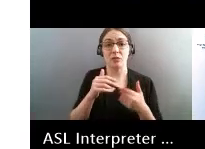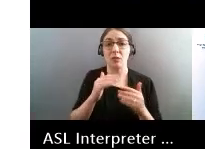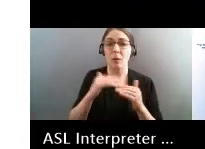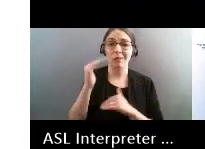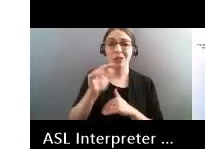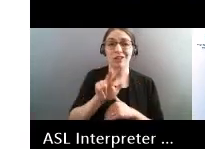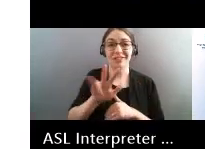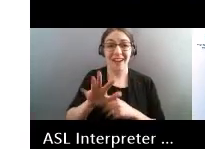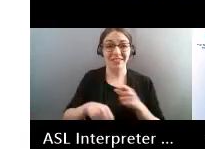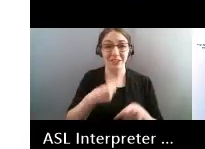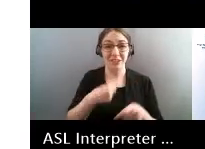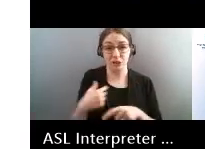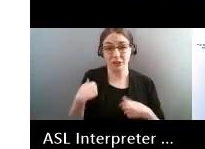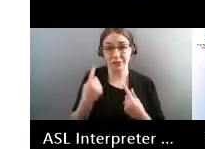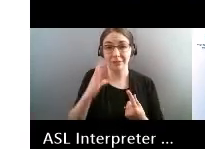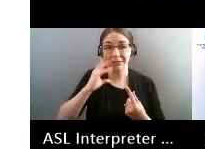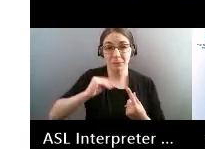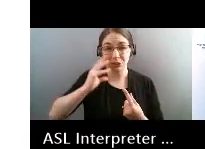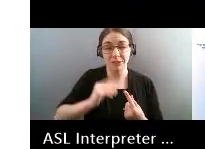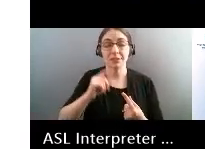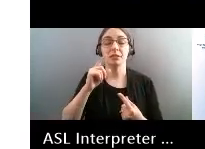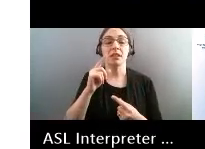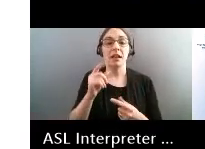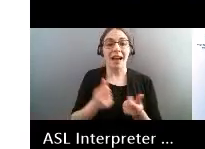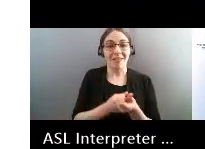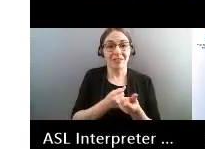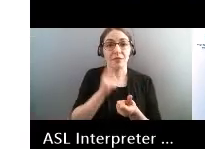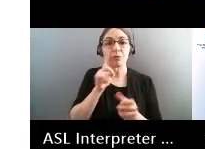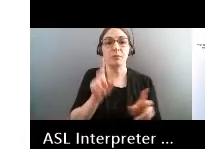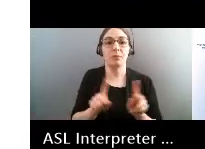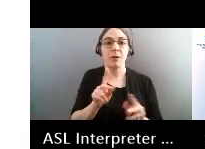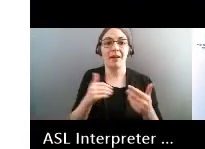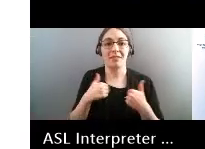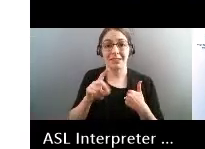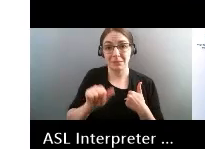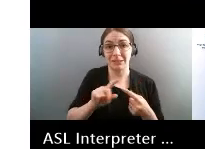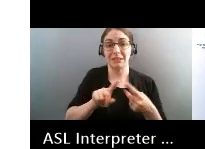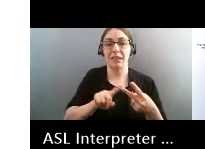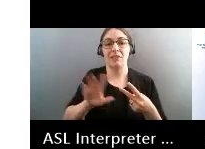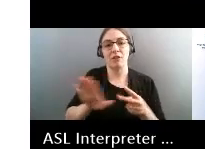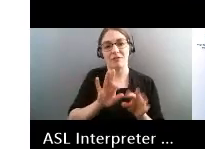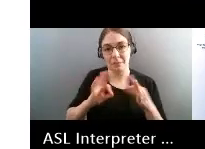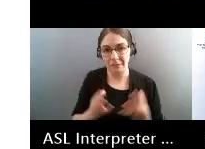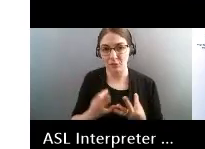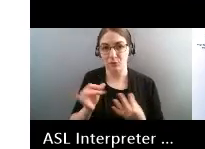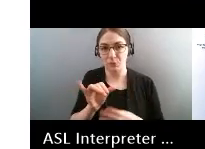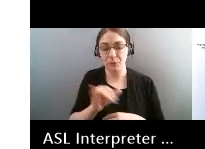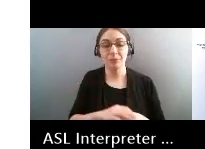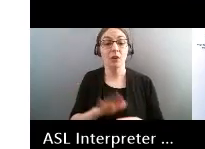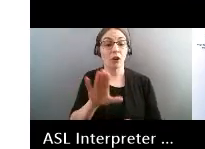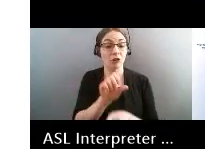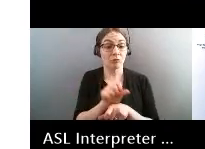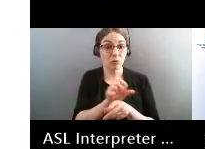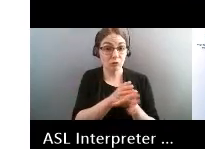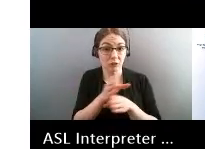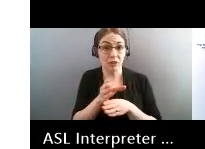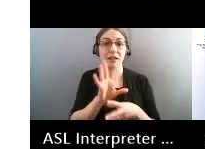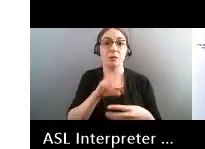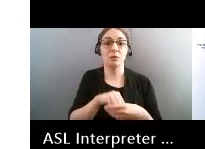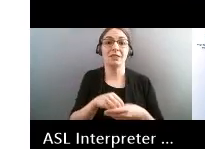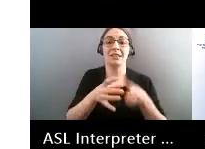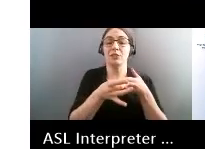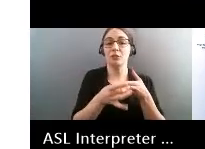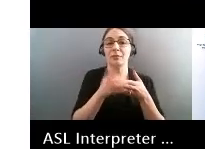experience advocating for individuals with disabilities and their families. Her career includes leadership in